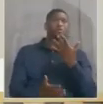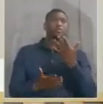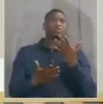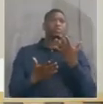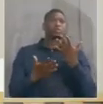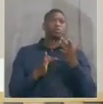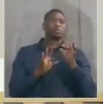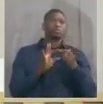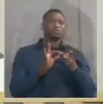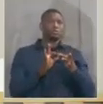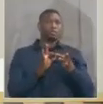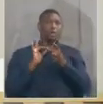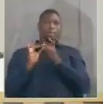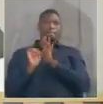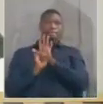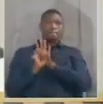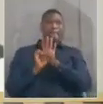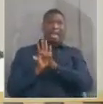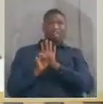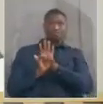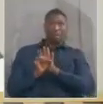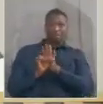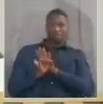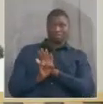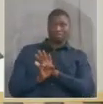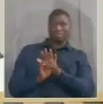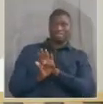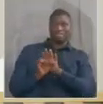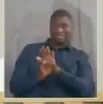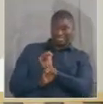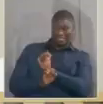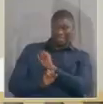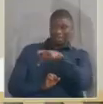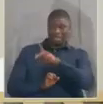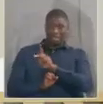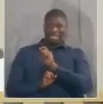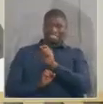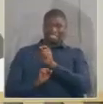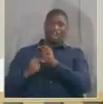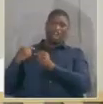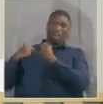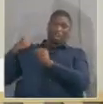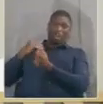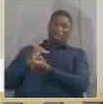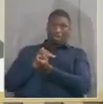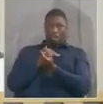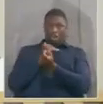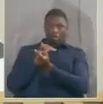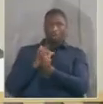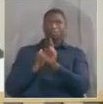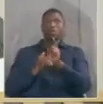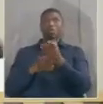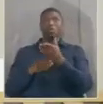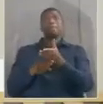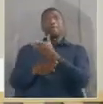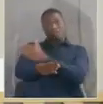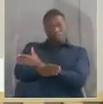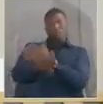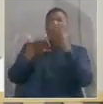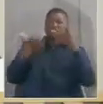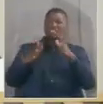refer to the background of this particular political killings task team. There was a provincial task